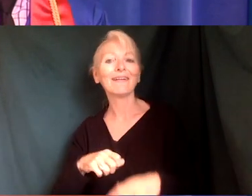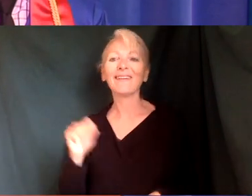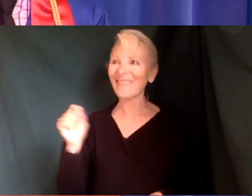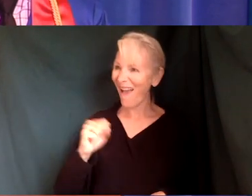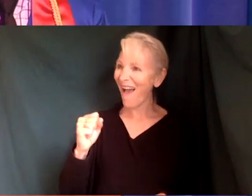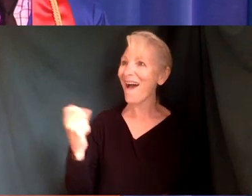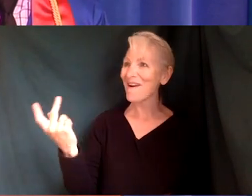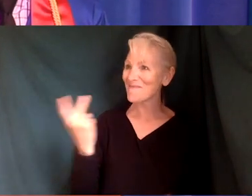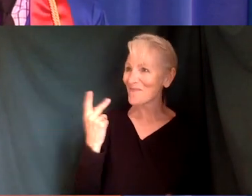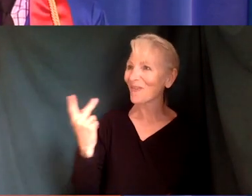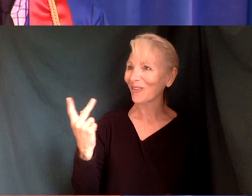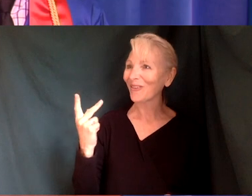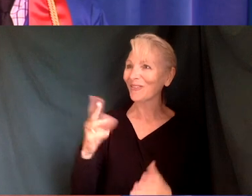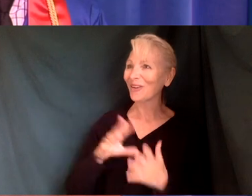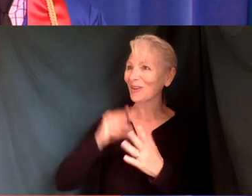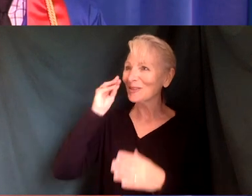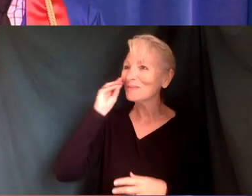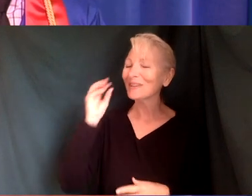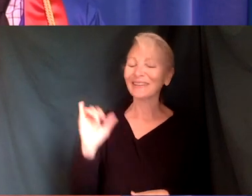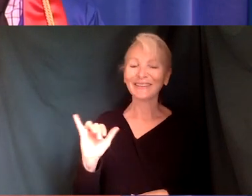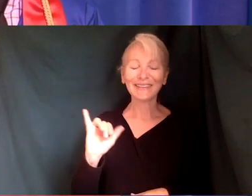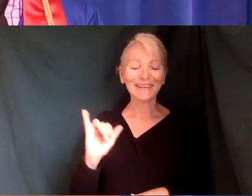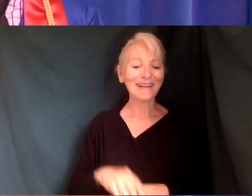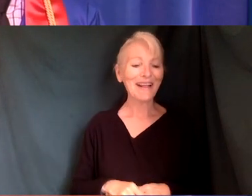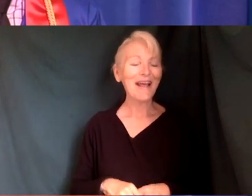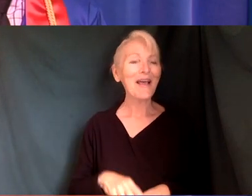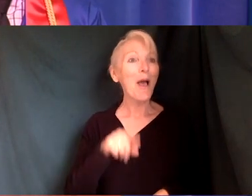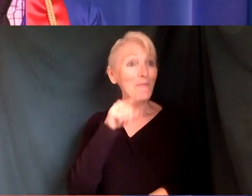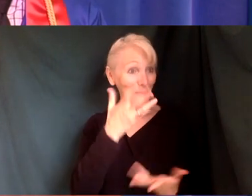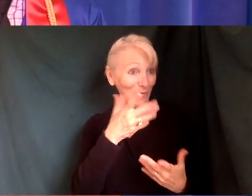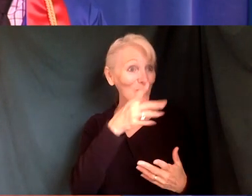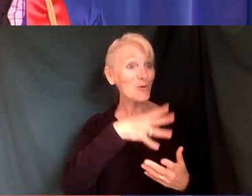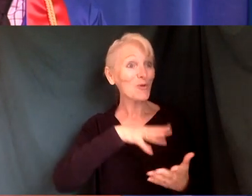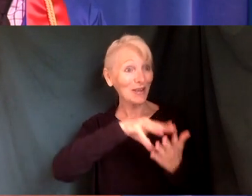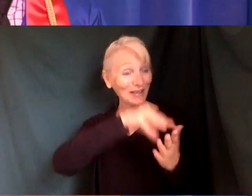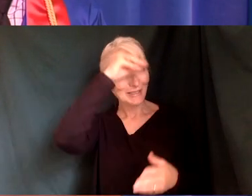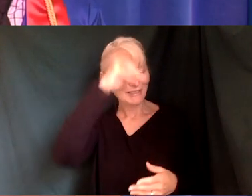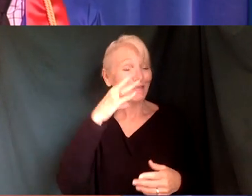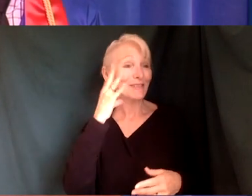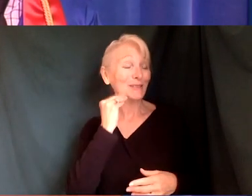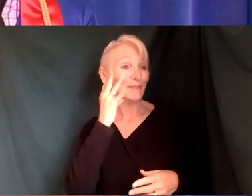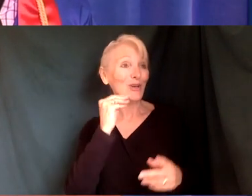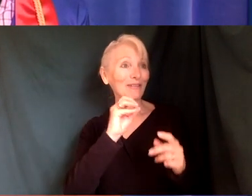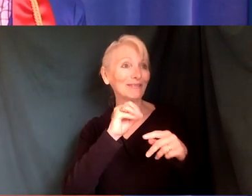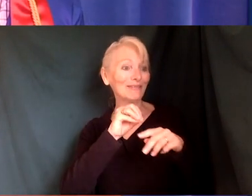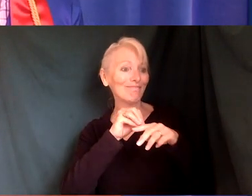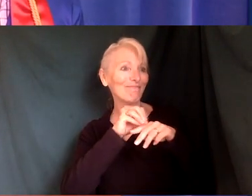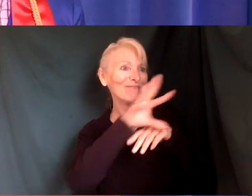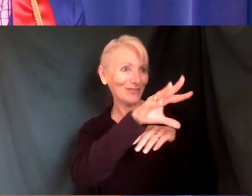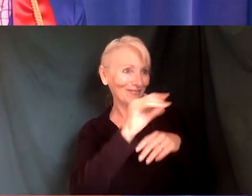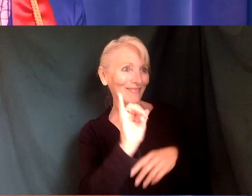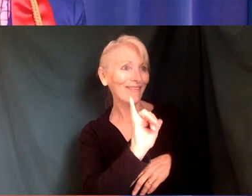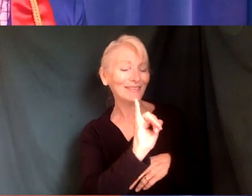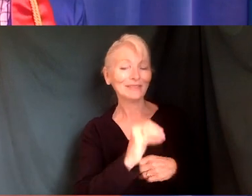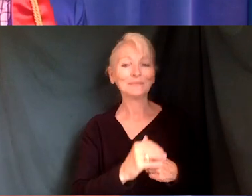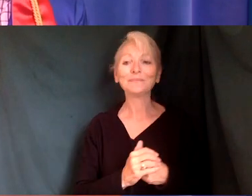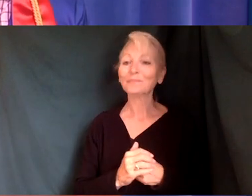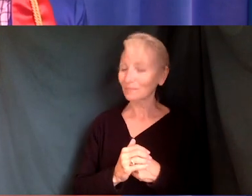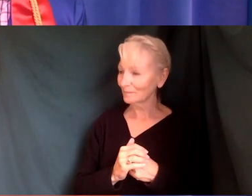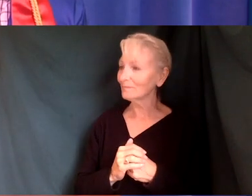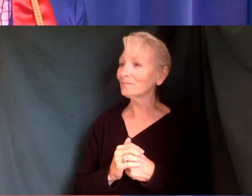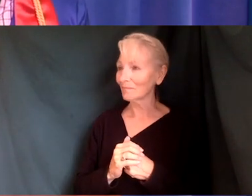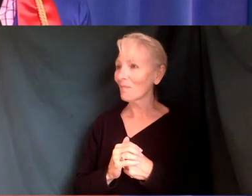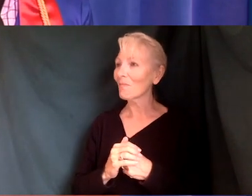Similar to both of us, I'm sure that many of you have experienced the chameleon effect. The East High student body has the effect of